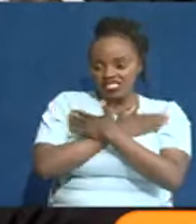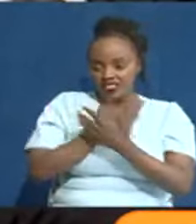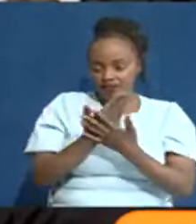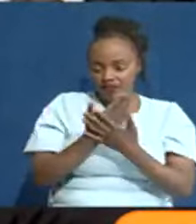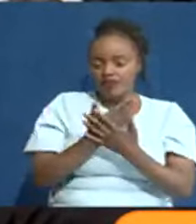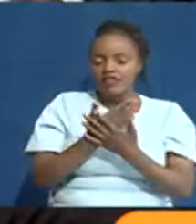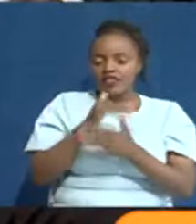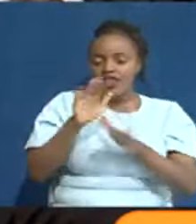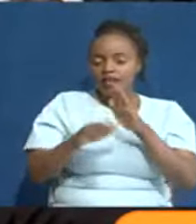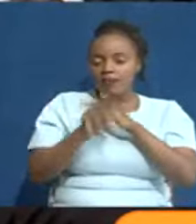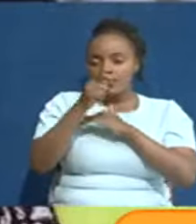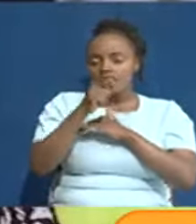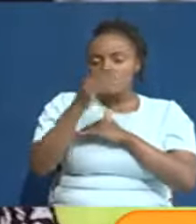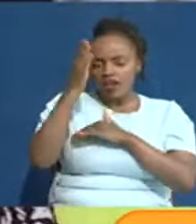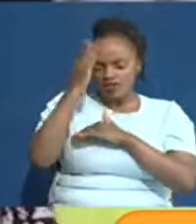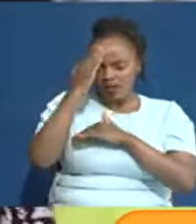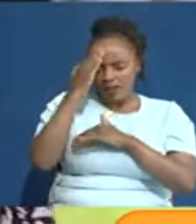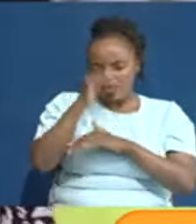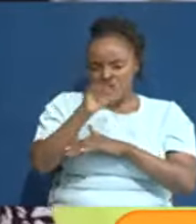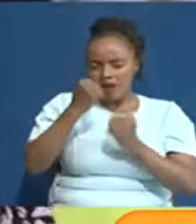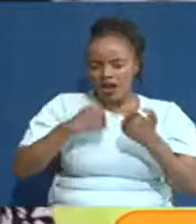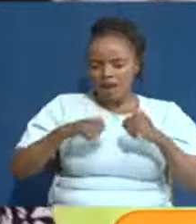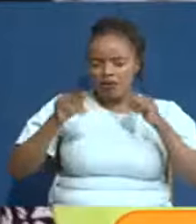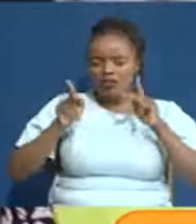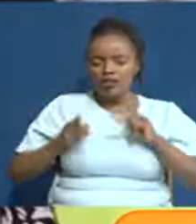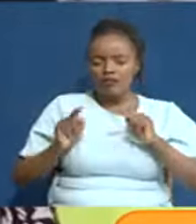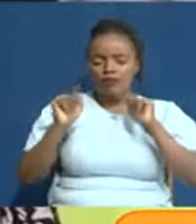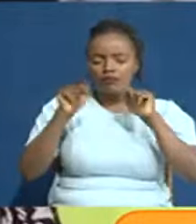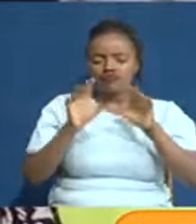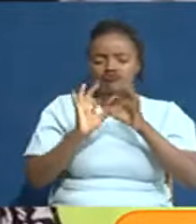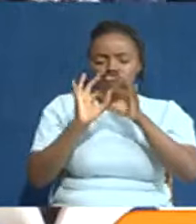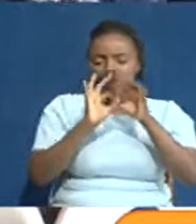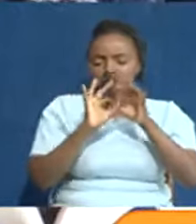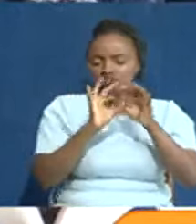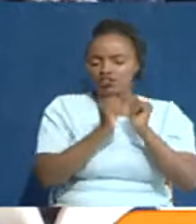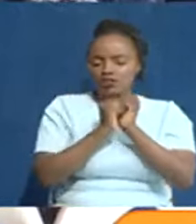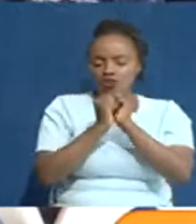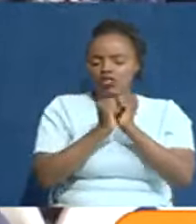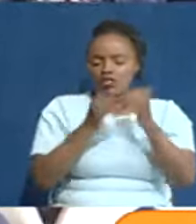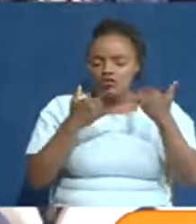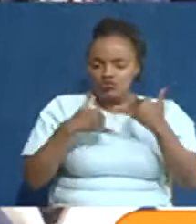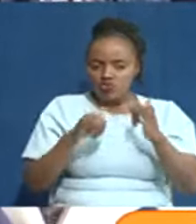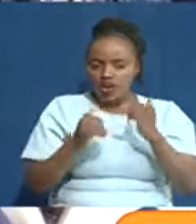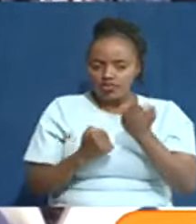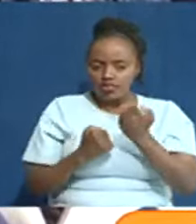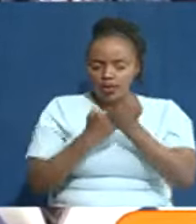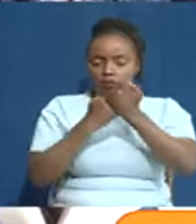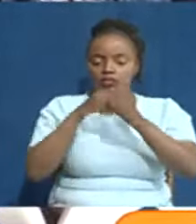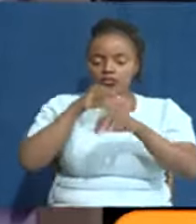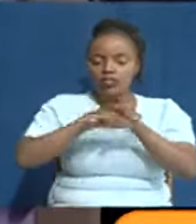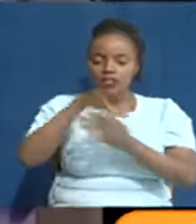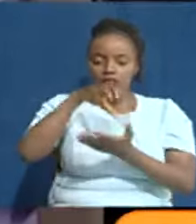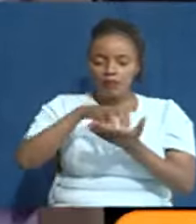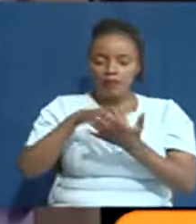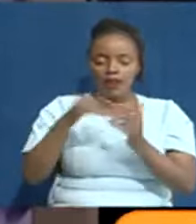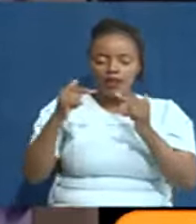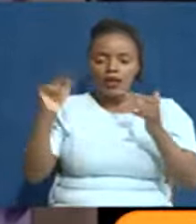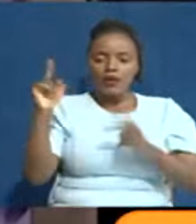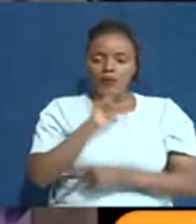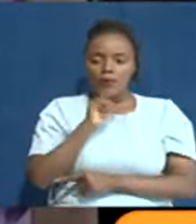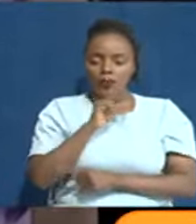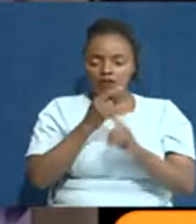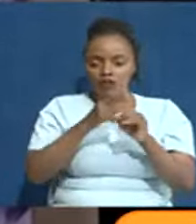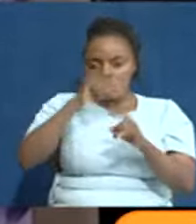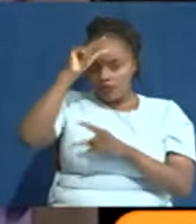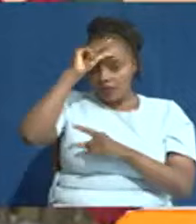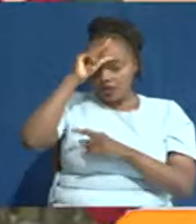in command sought to remind his boss of how the region came together to propel him to power despite facing fierce opposition from the administration